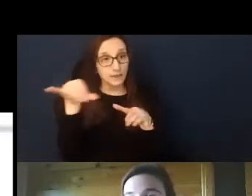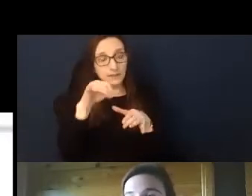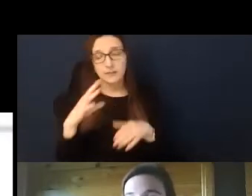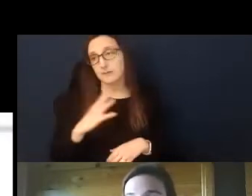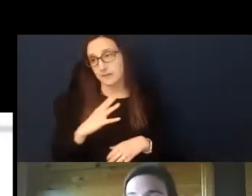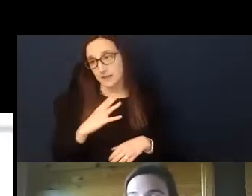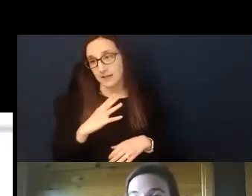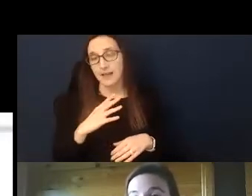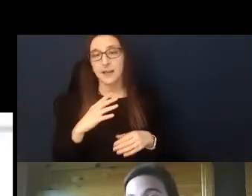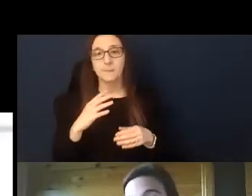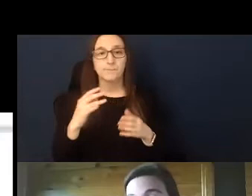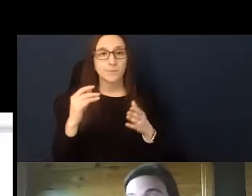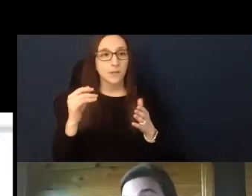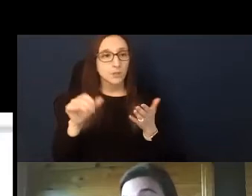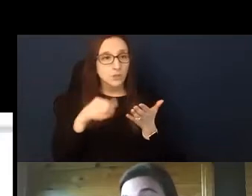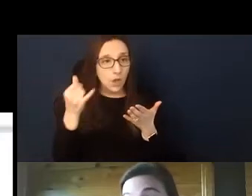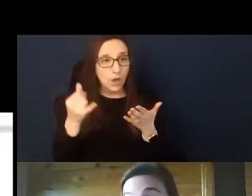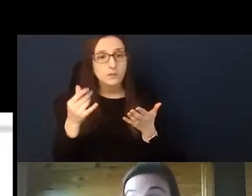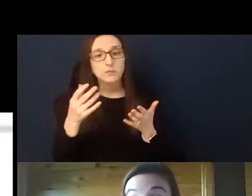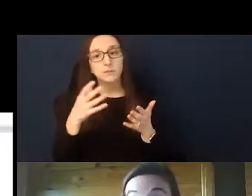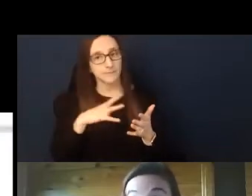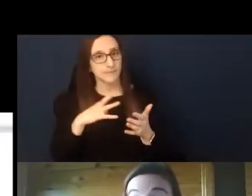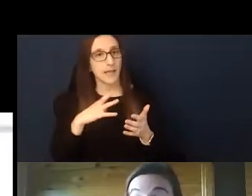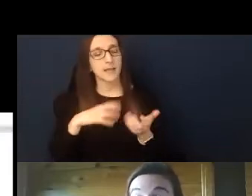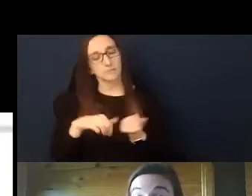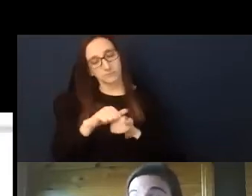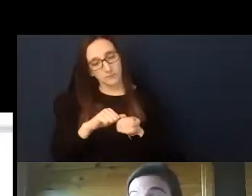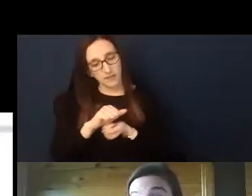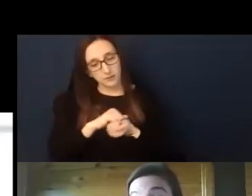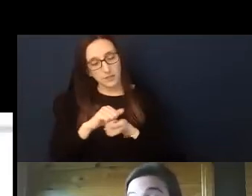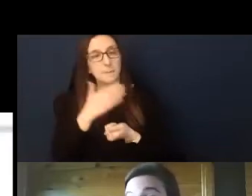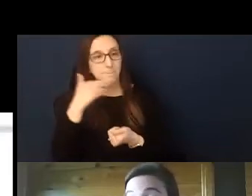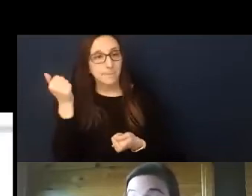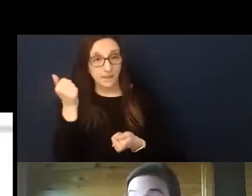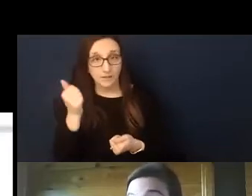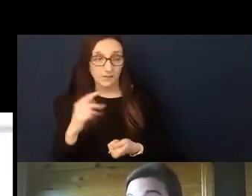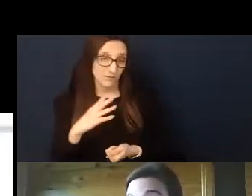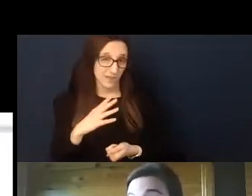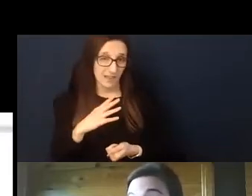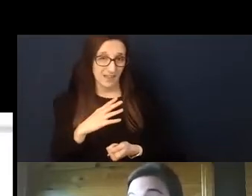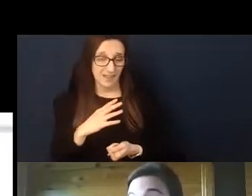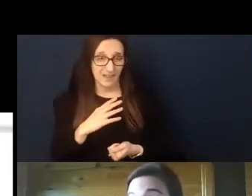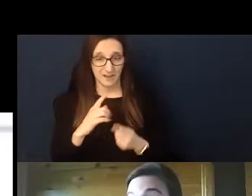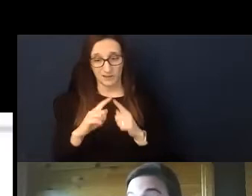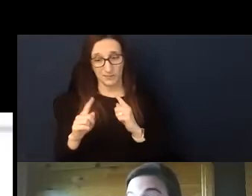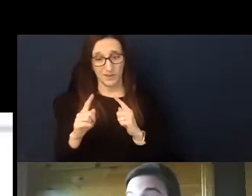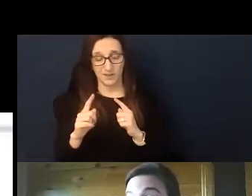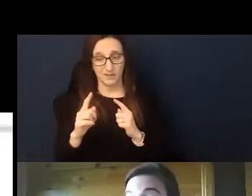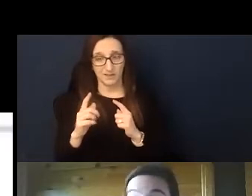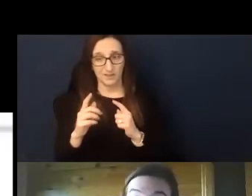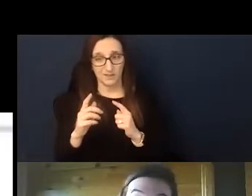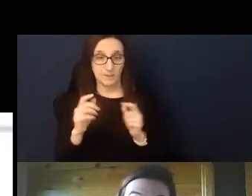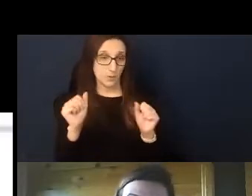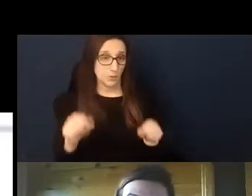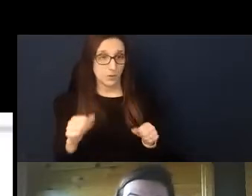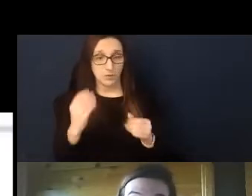your sauces makes it so then you're digesting your food better. So essentially that could make it so you maintain